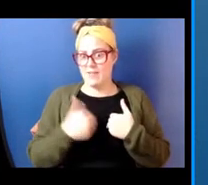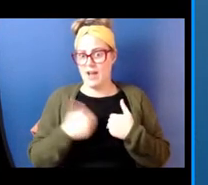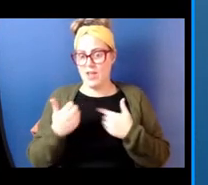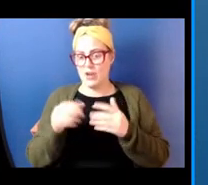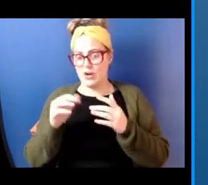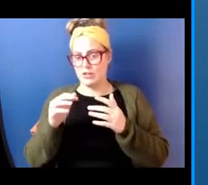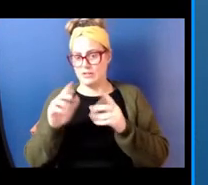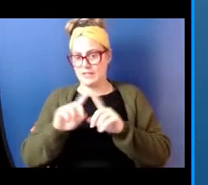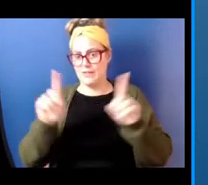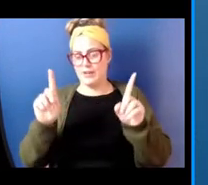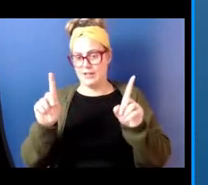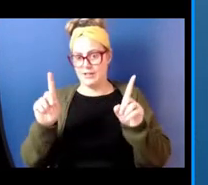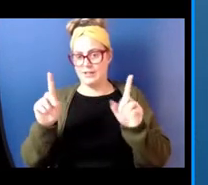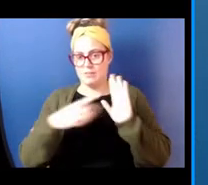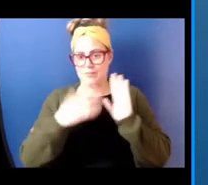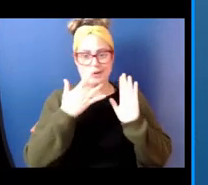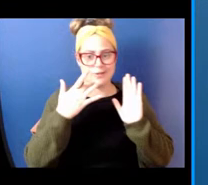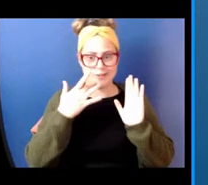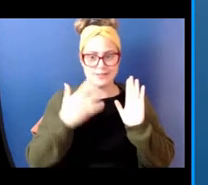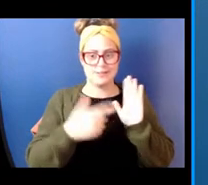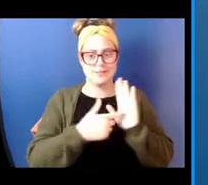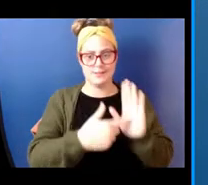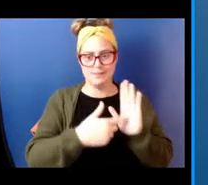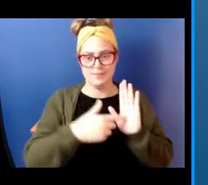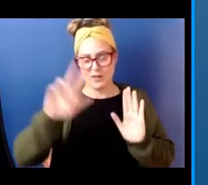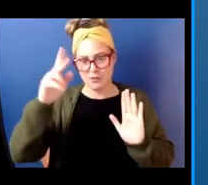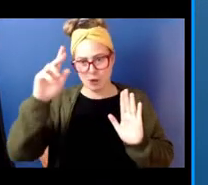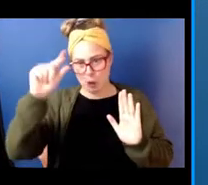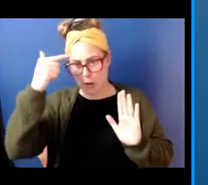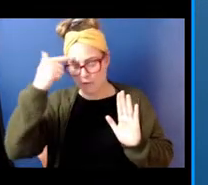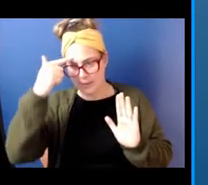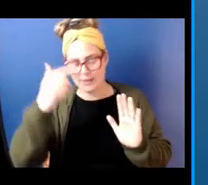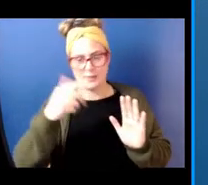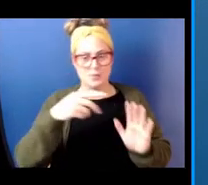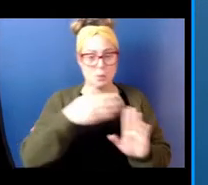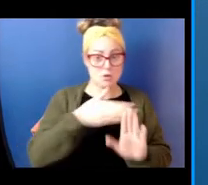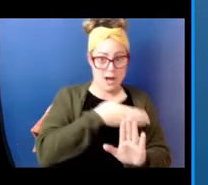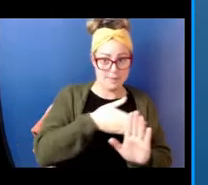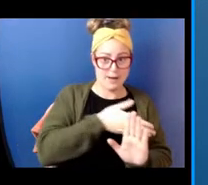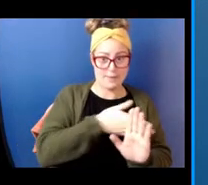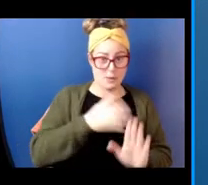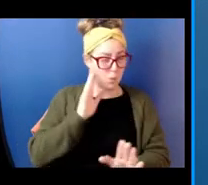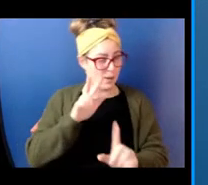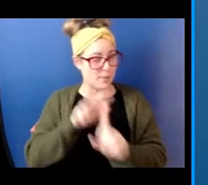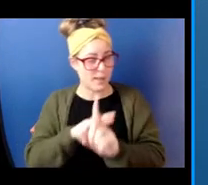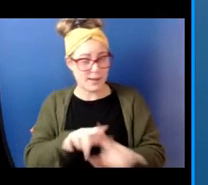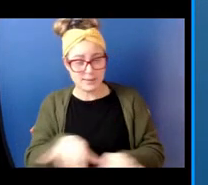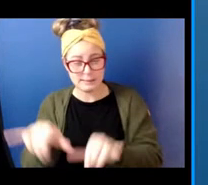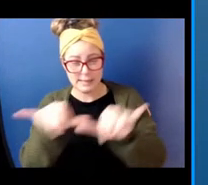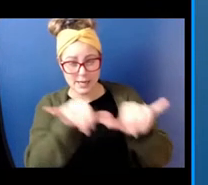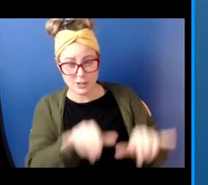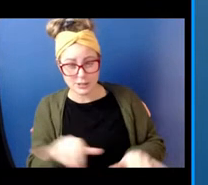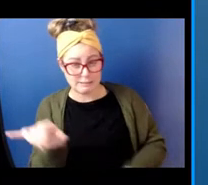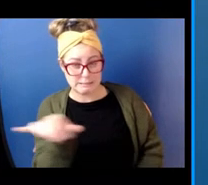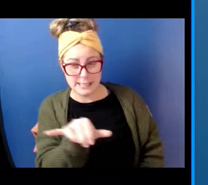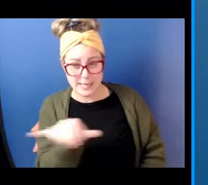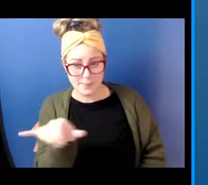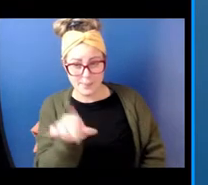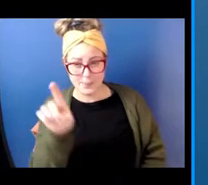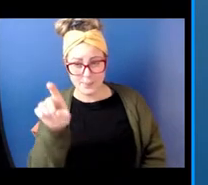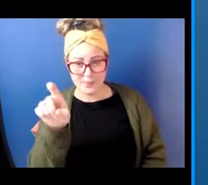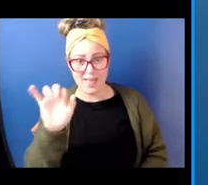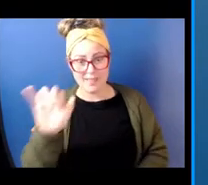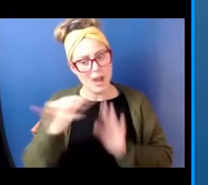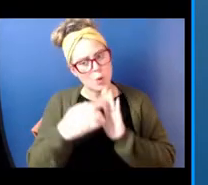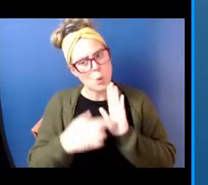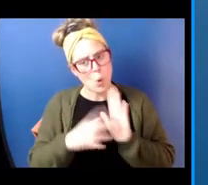multiple expressions of preference in government primaries and am I correct that we would apply the same standard to those that this rule basically